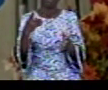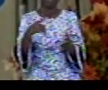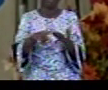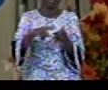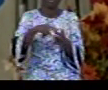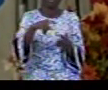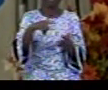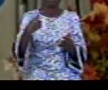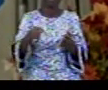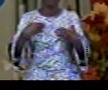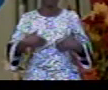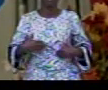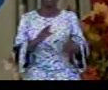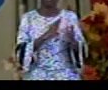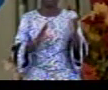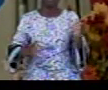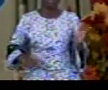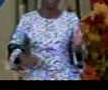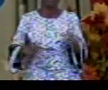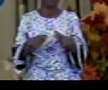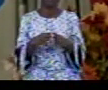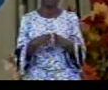I will also acknowledge